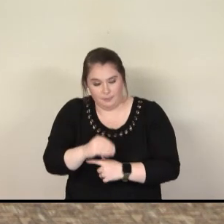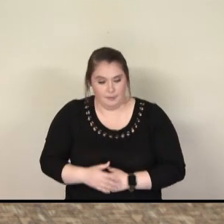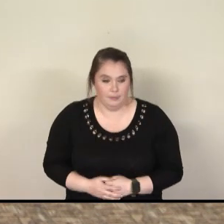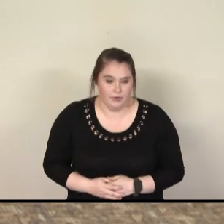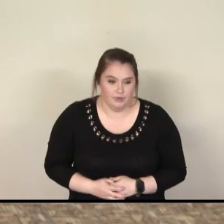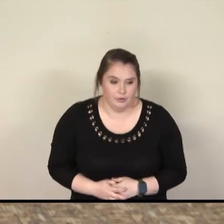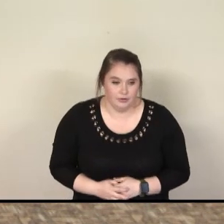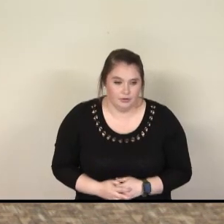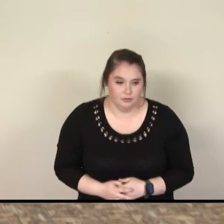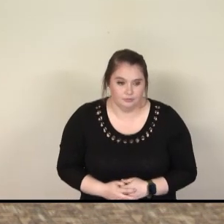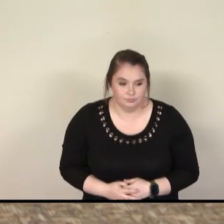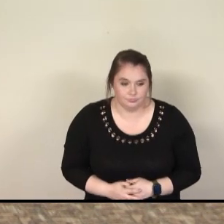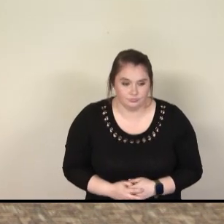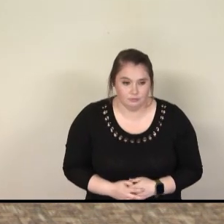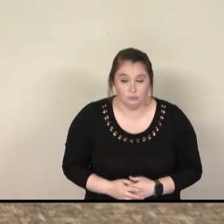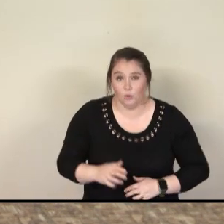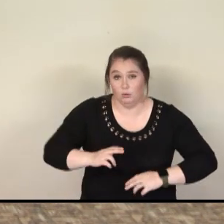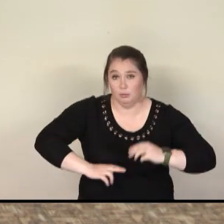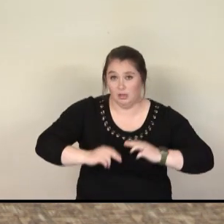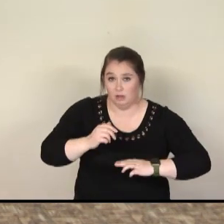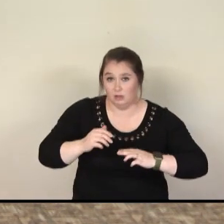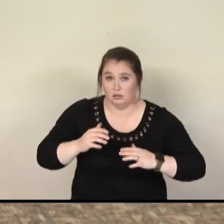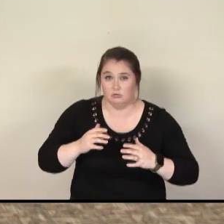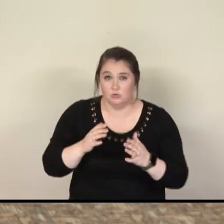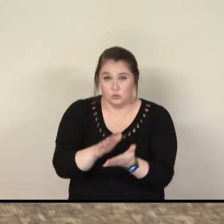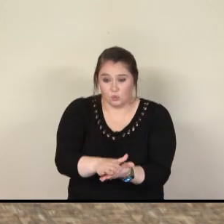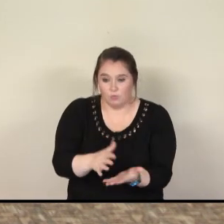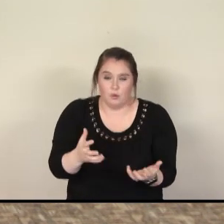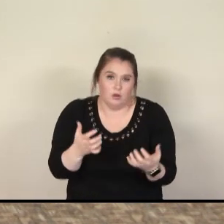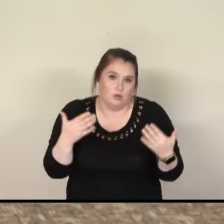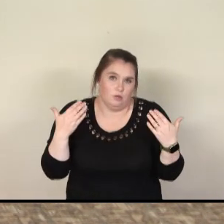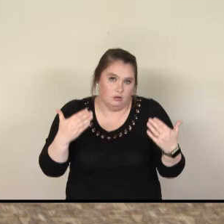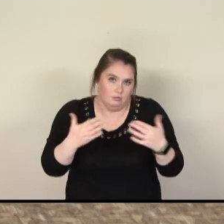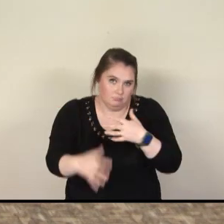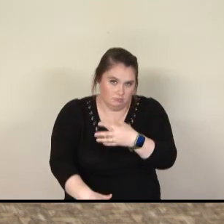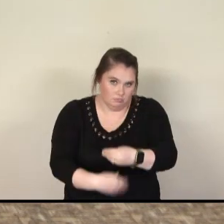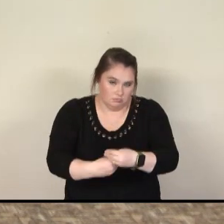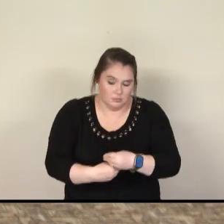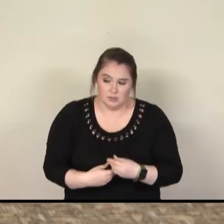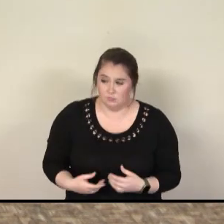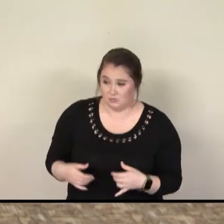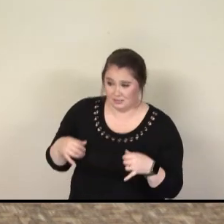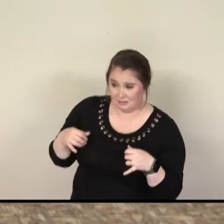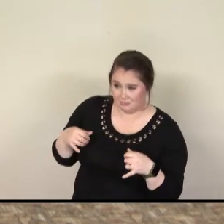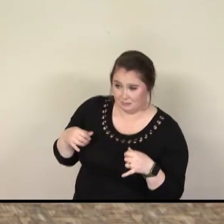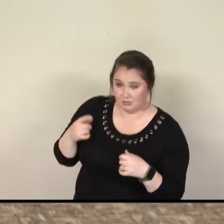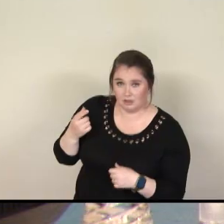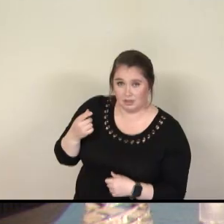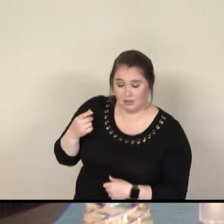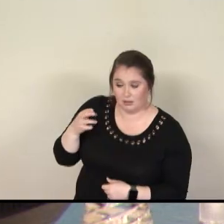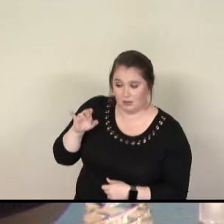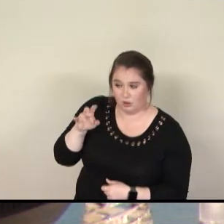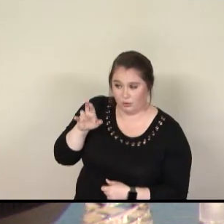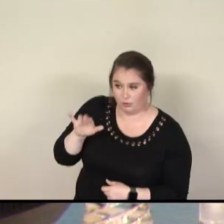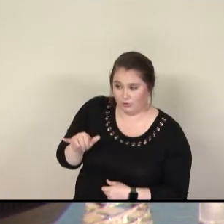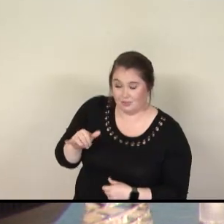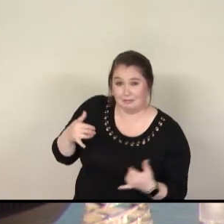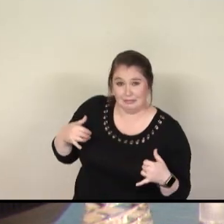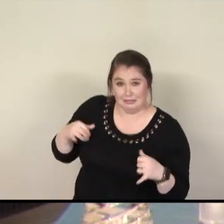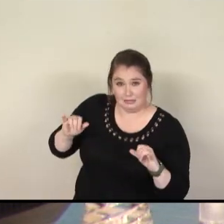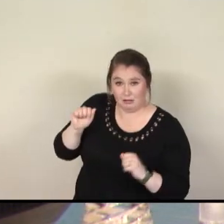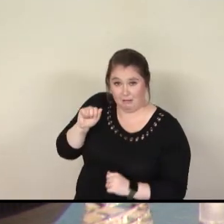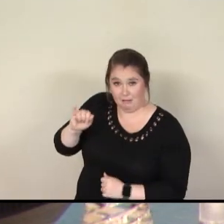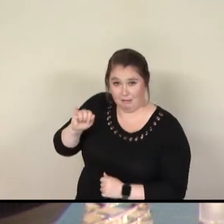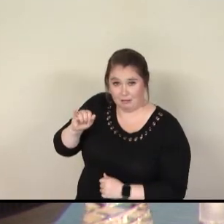so we're building the school. We want to go ahead and do it. And will we still be putting in the technology, the